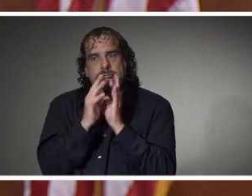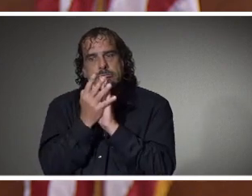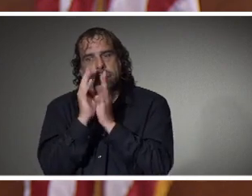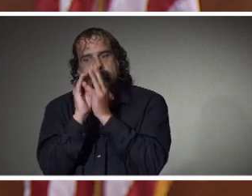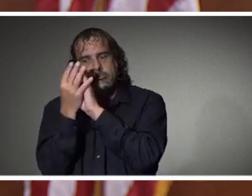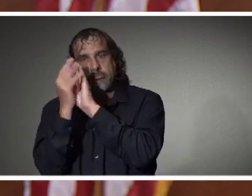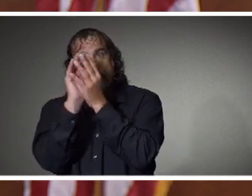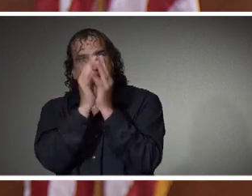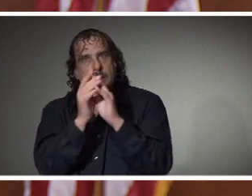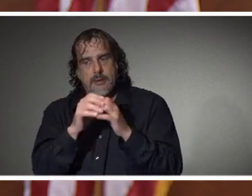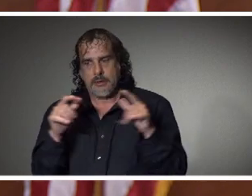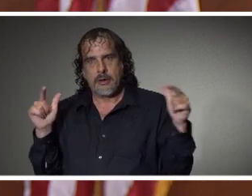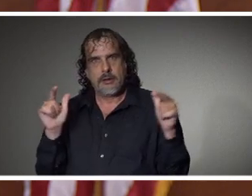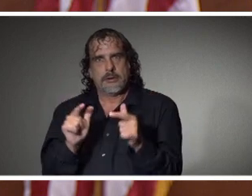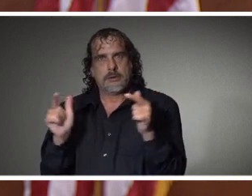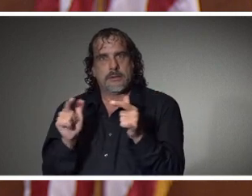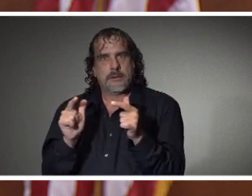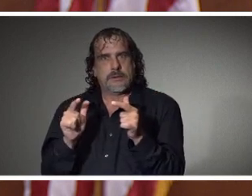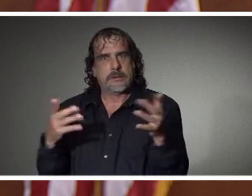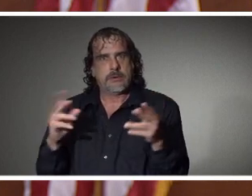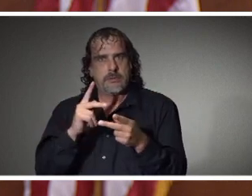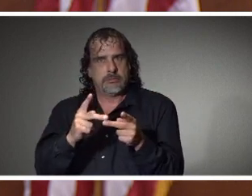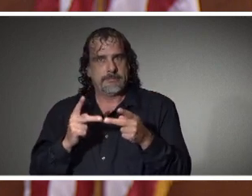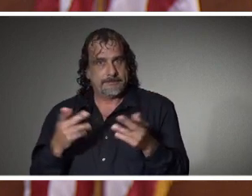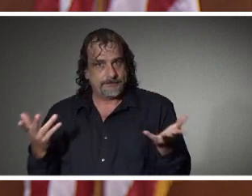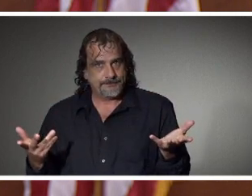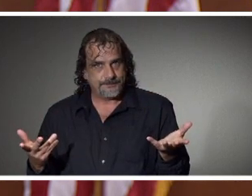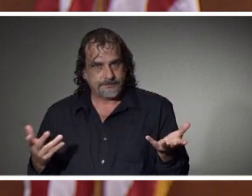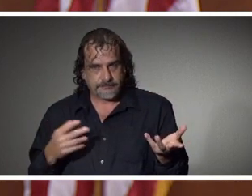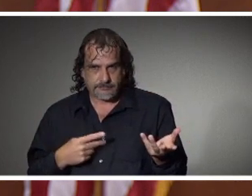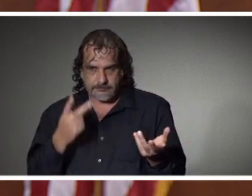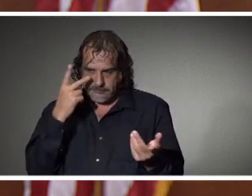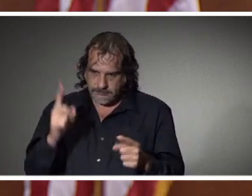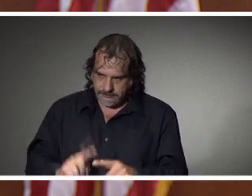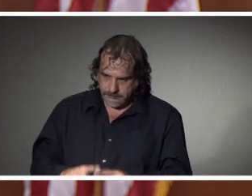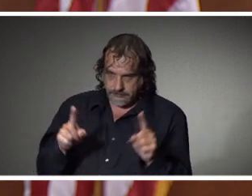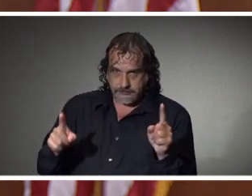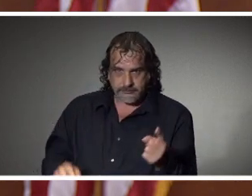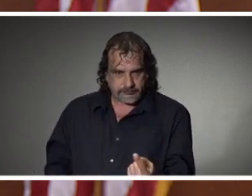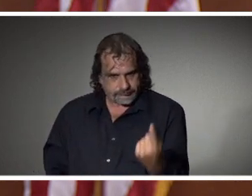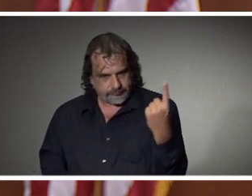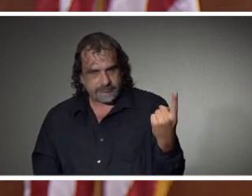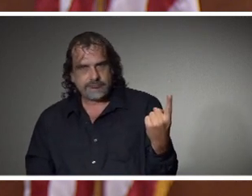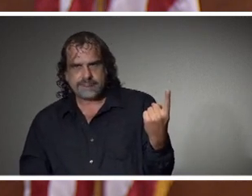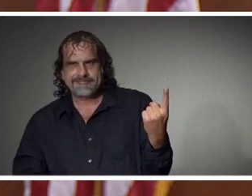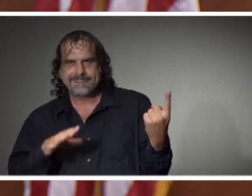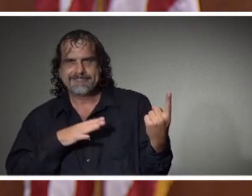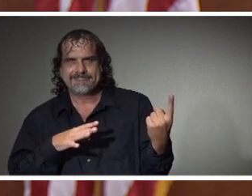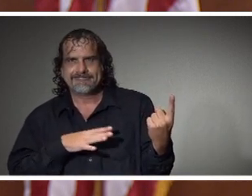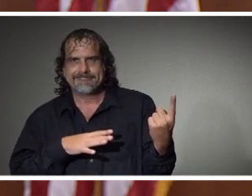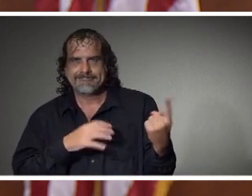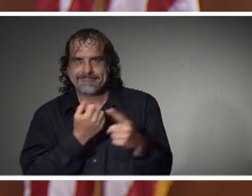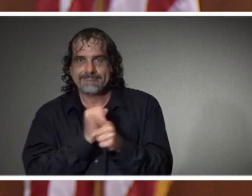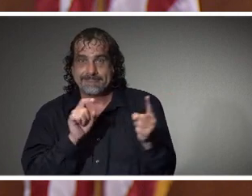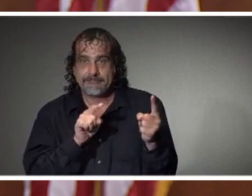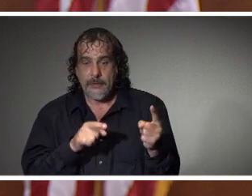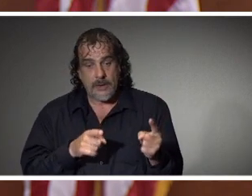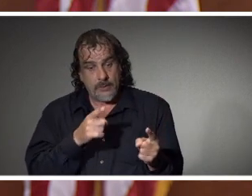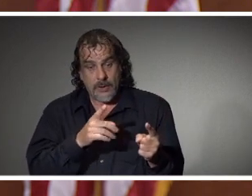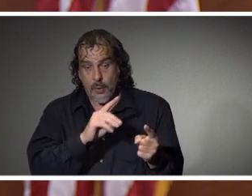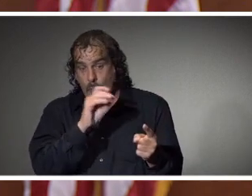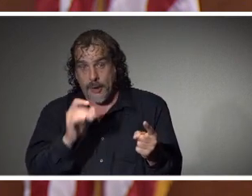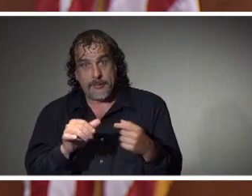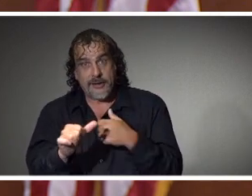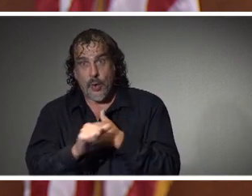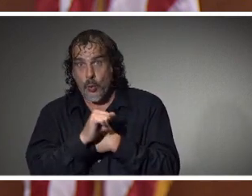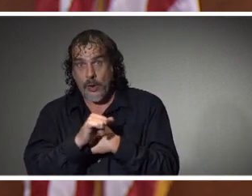another because there's a very small space. And so you can see the differences, whereas one is much safer. Neither one are 100% safe.